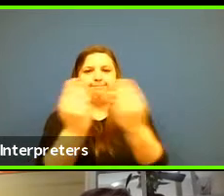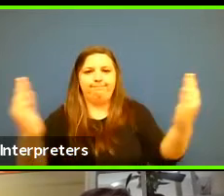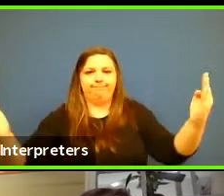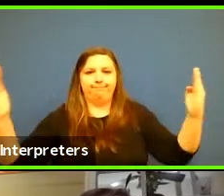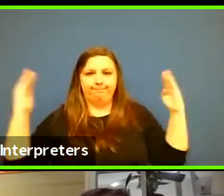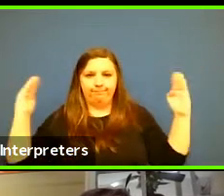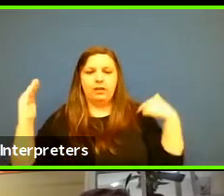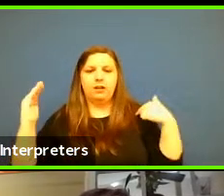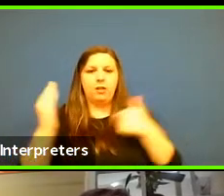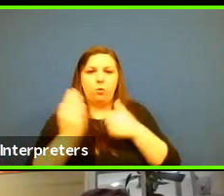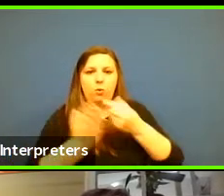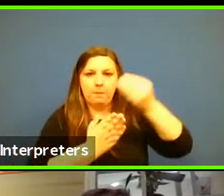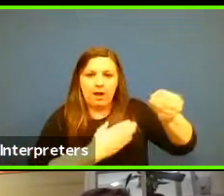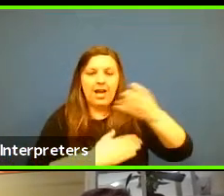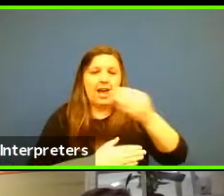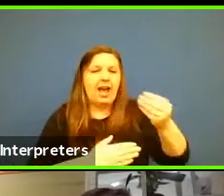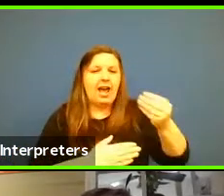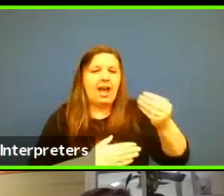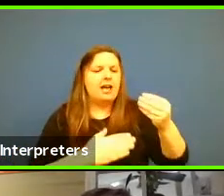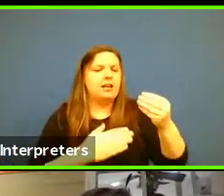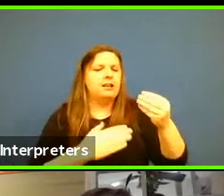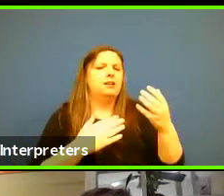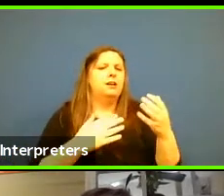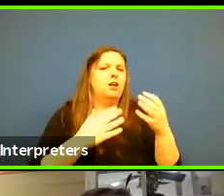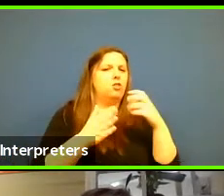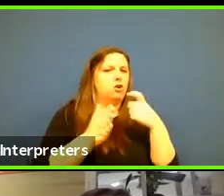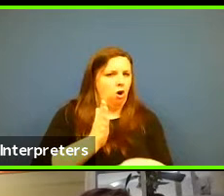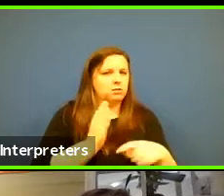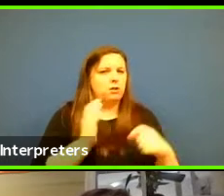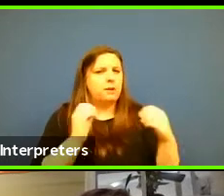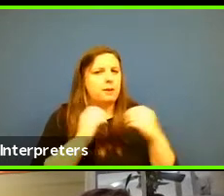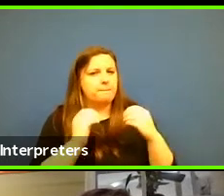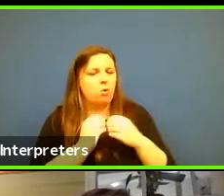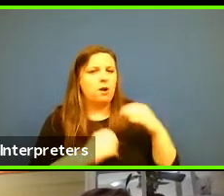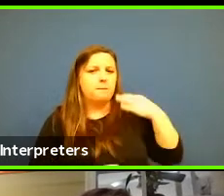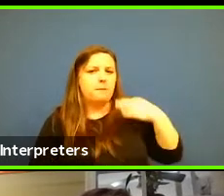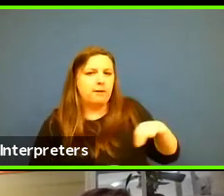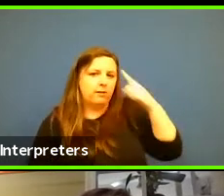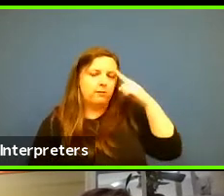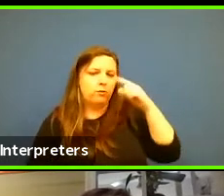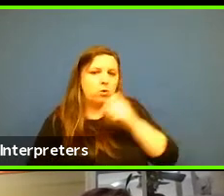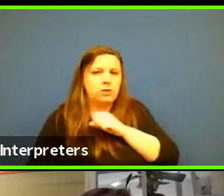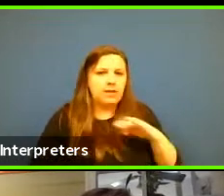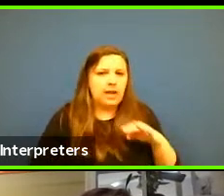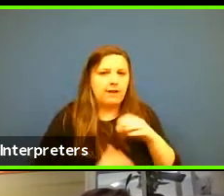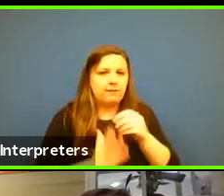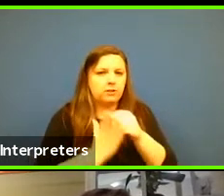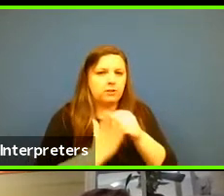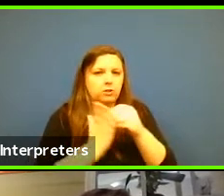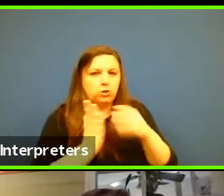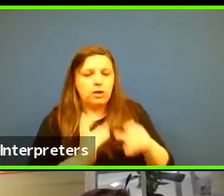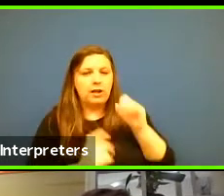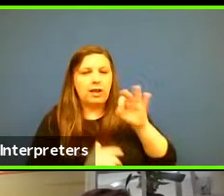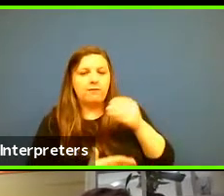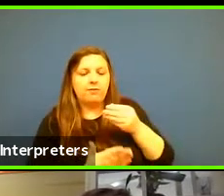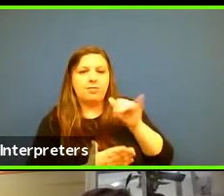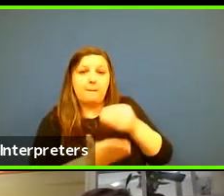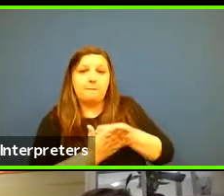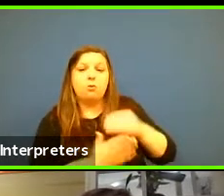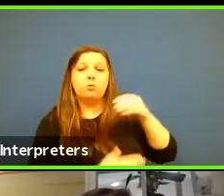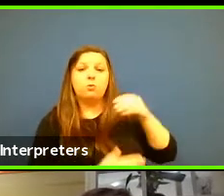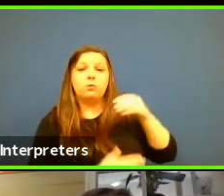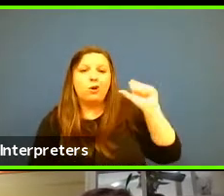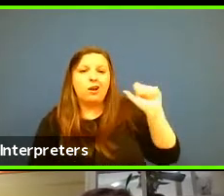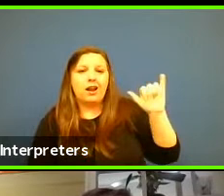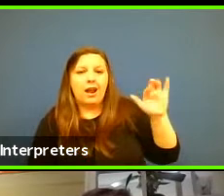be more beneficial to our students and staff if that money was spent on air purifiers, and kind